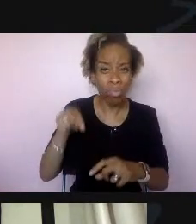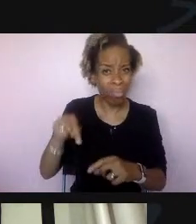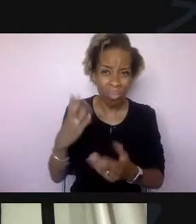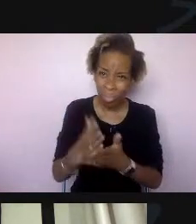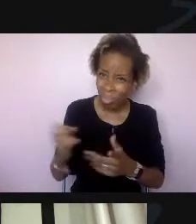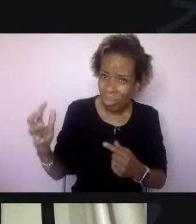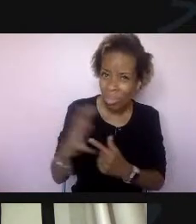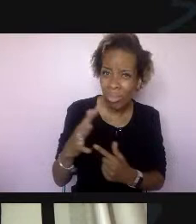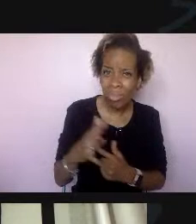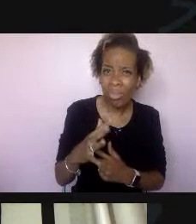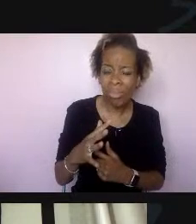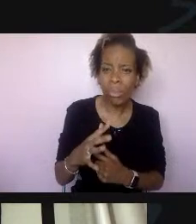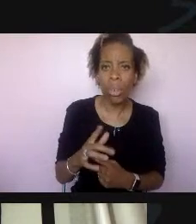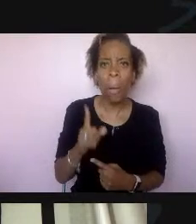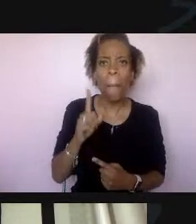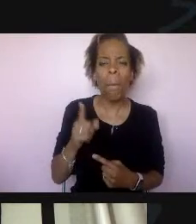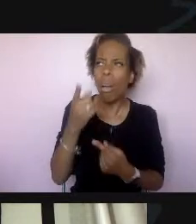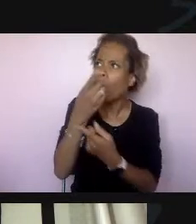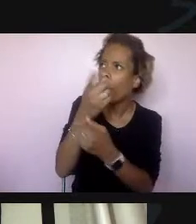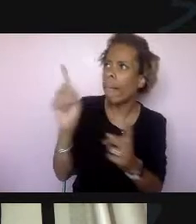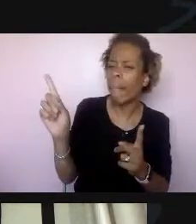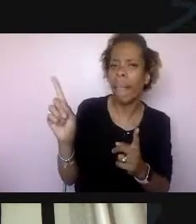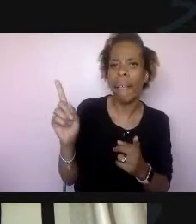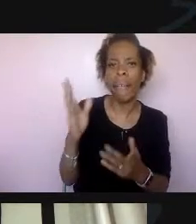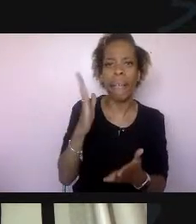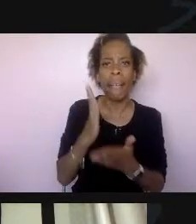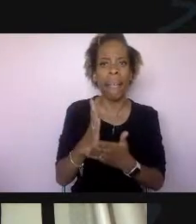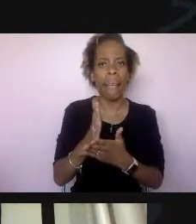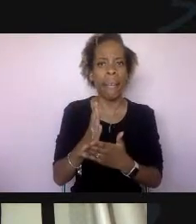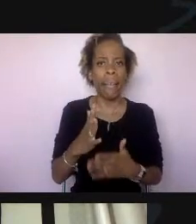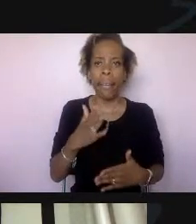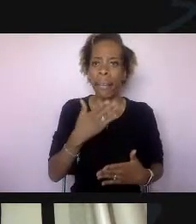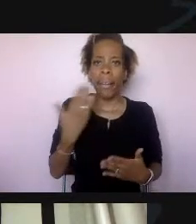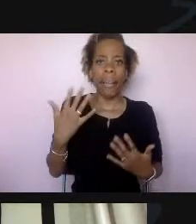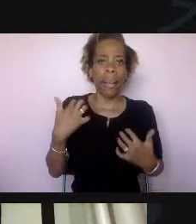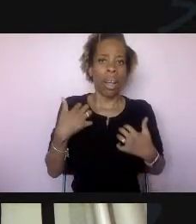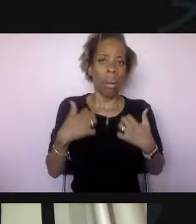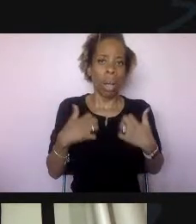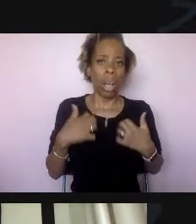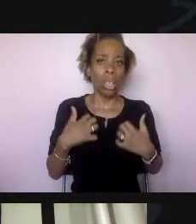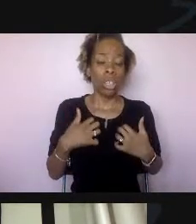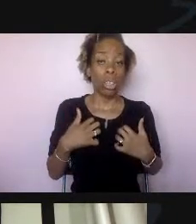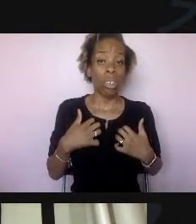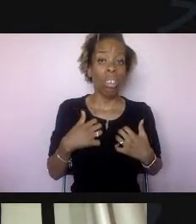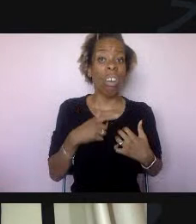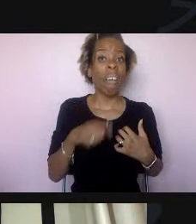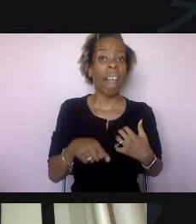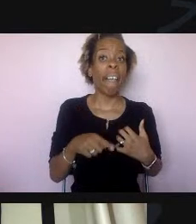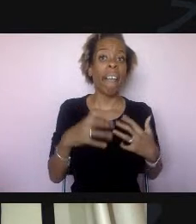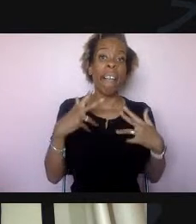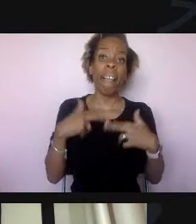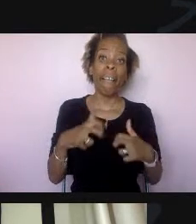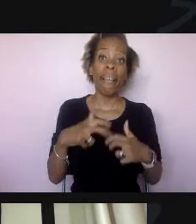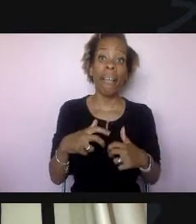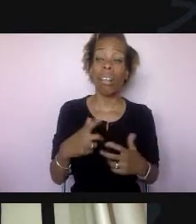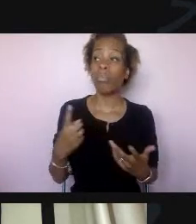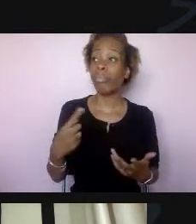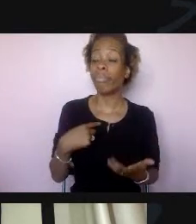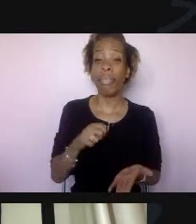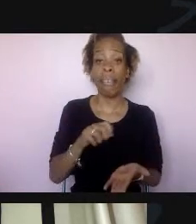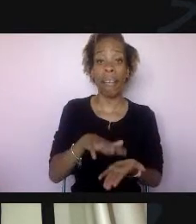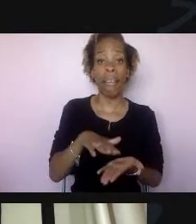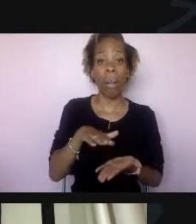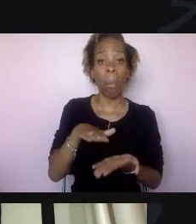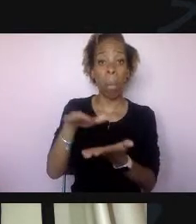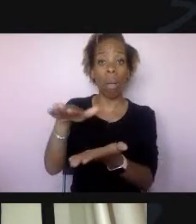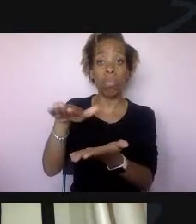but don't see it as that something which is they're passionate about. They're doing it because it's yet another opportunity to get another paper or another research grant.